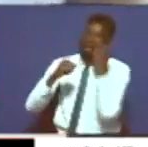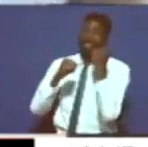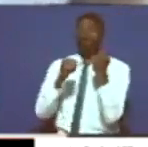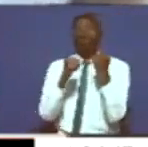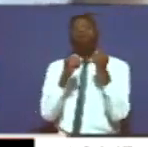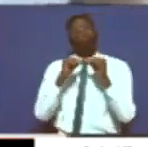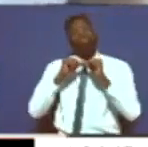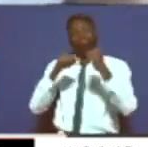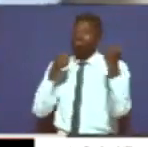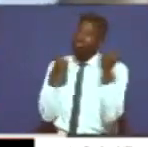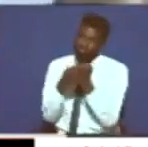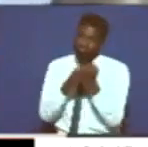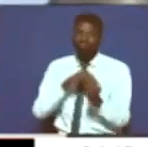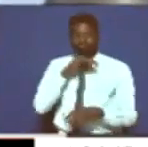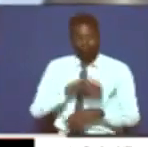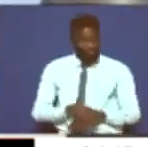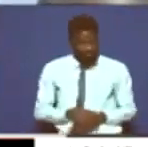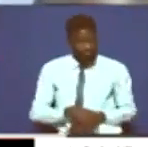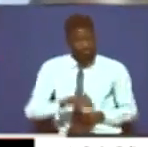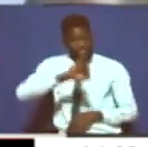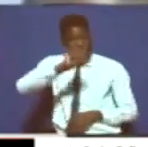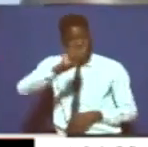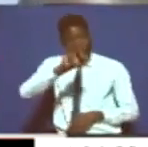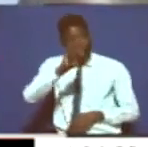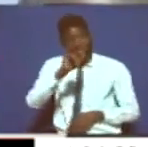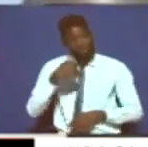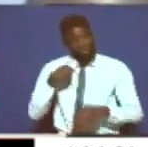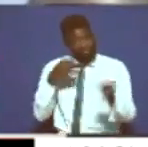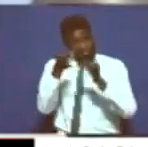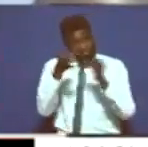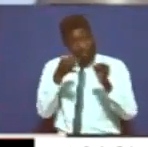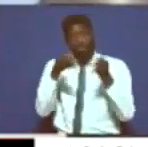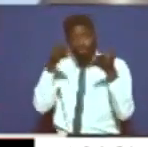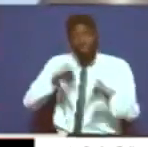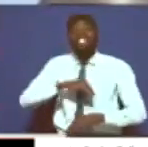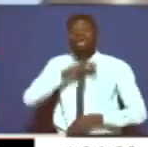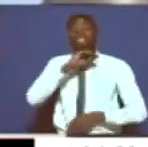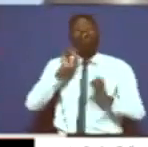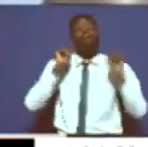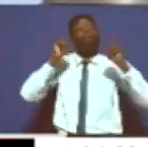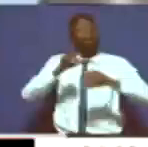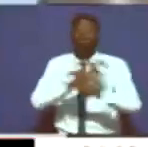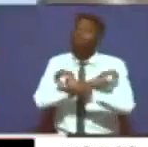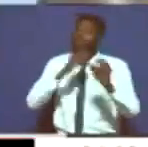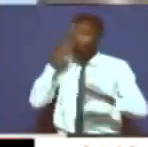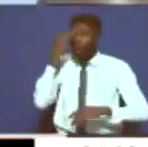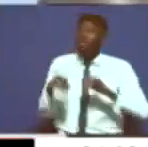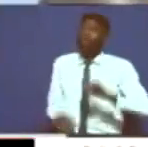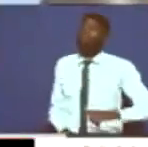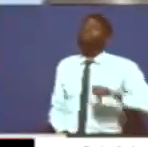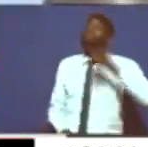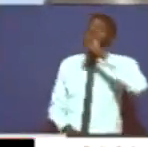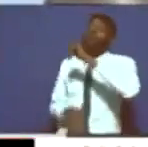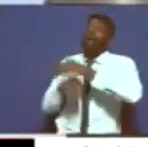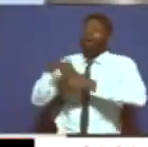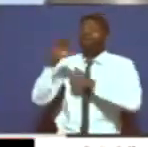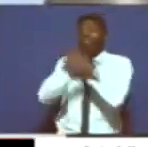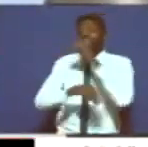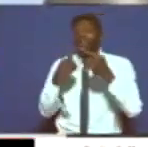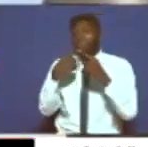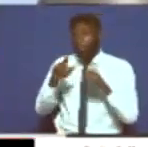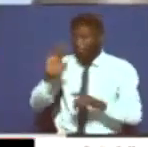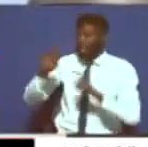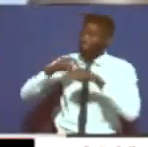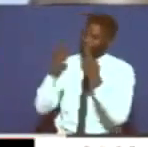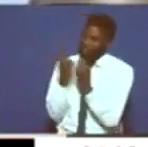that as I've said, Raila Amolo Odinga will not be coming here today because we understand he's actually out of the country. However, his team is actually going around